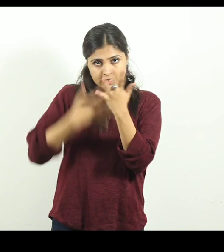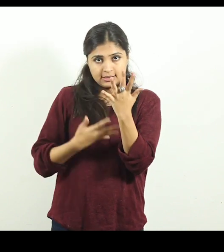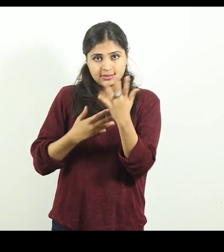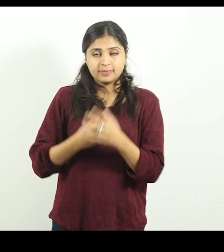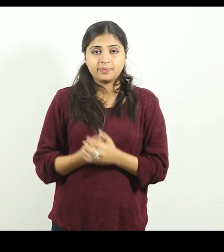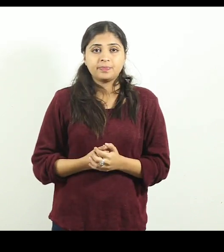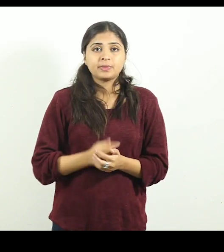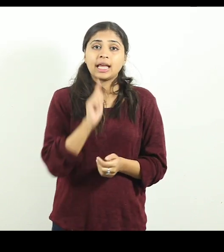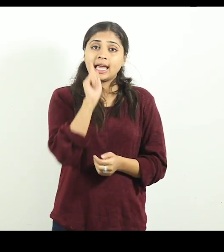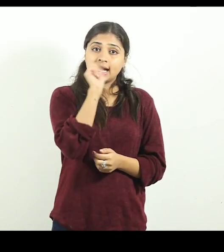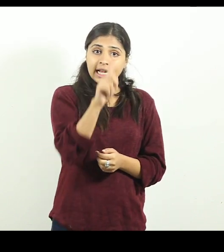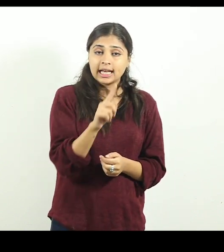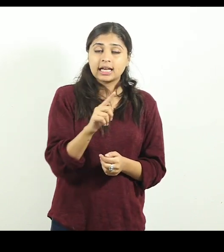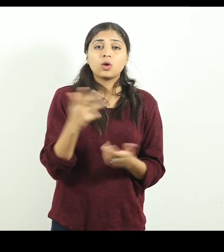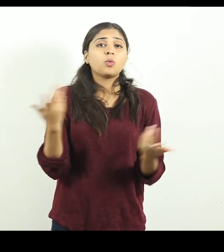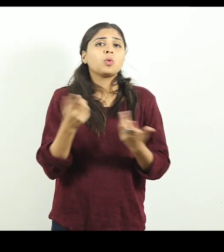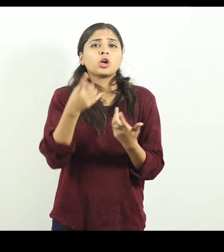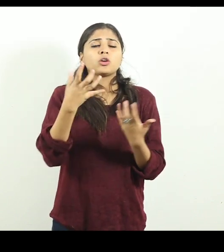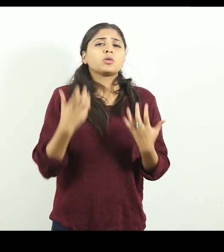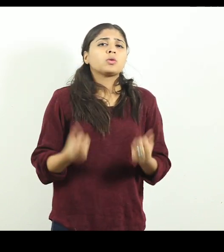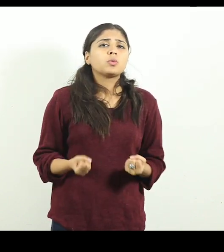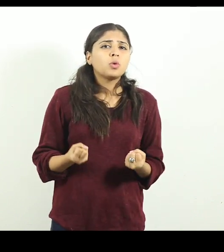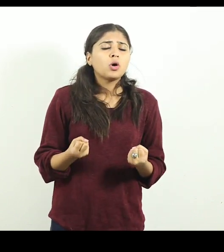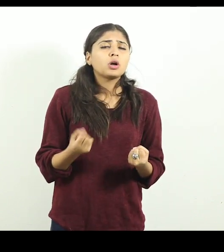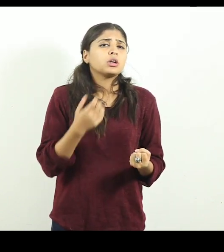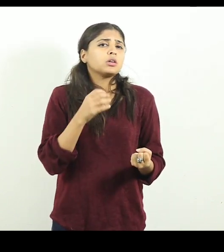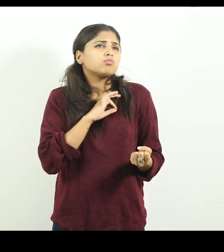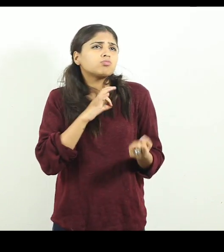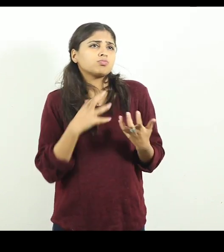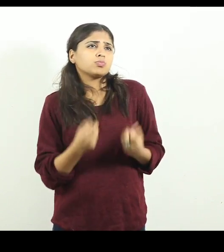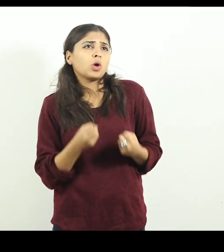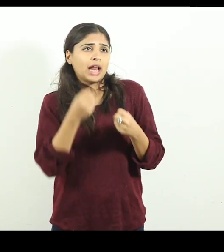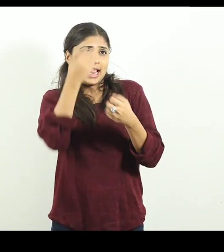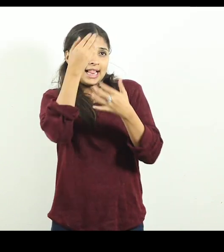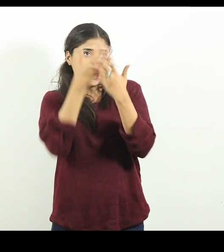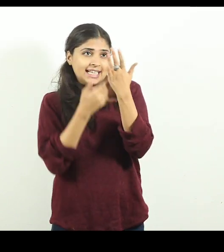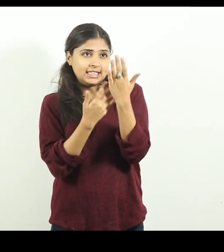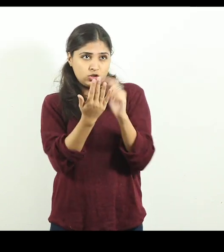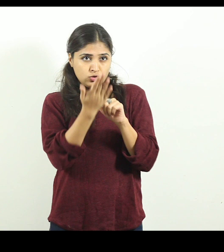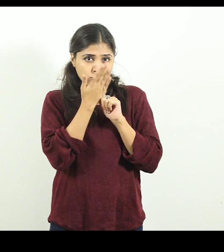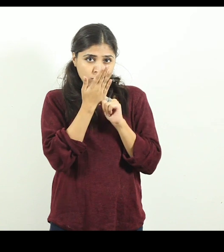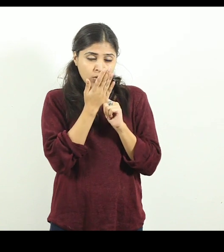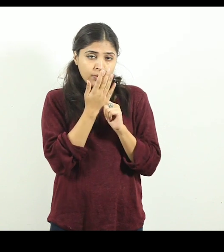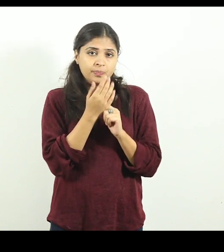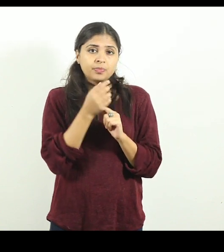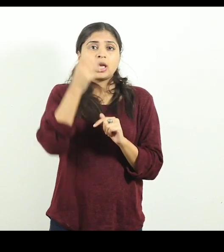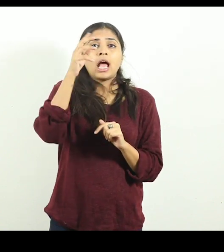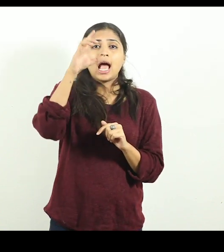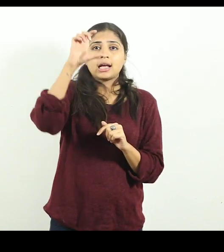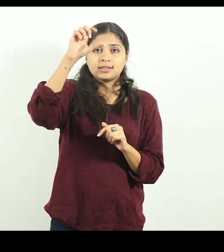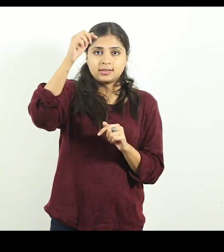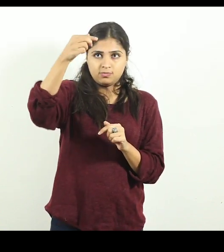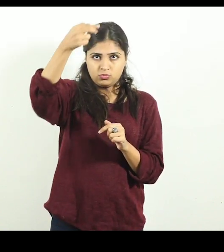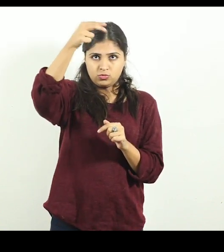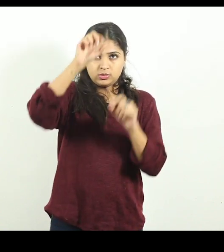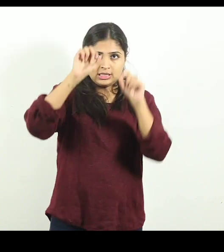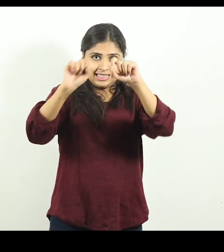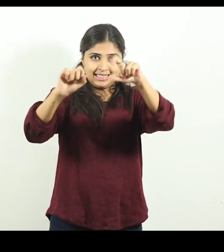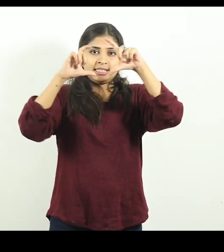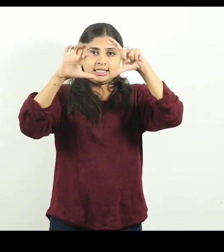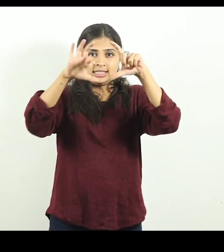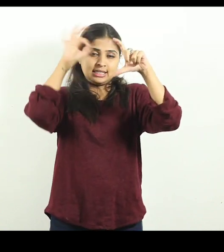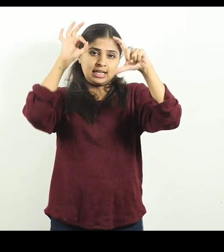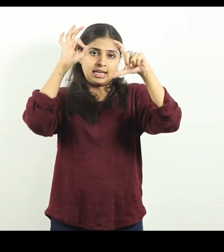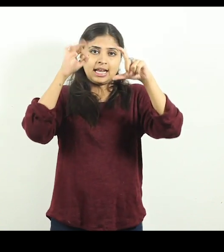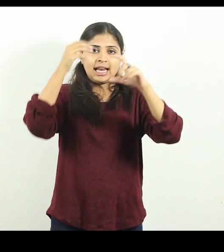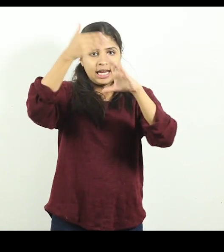on the area where you would like your list to appear or highlight the text you would like to be in a list. Number